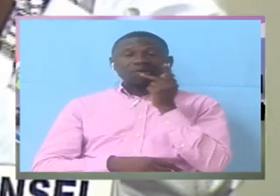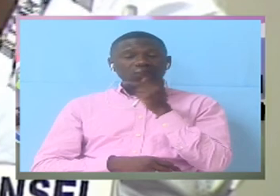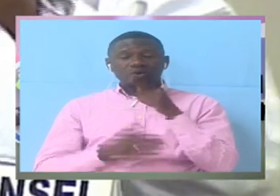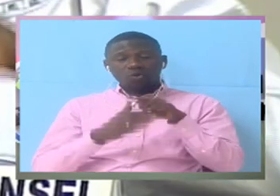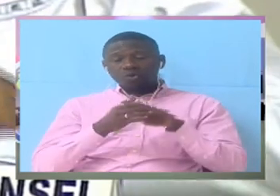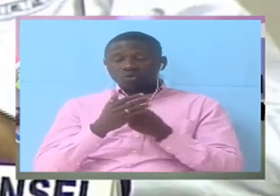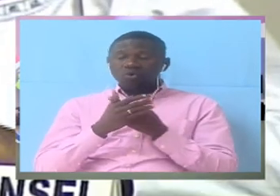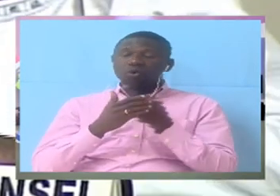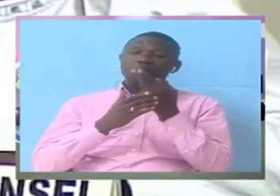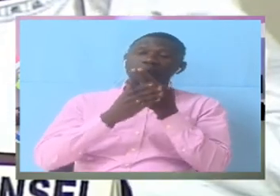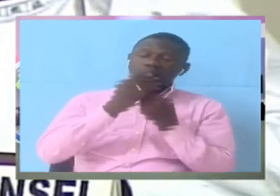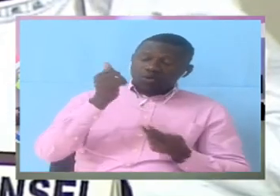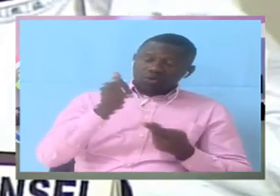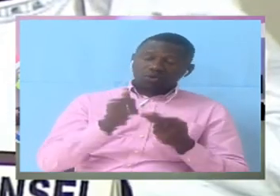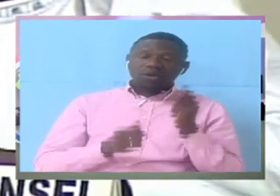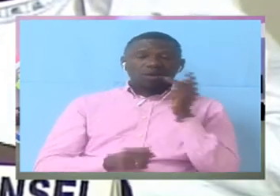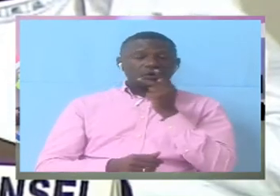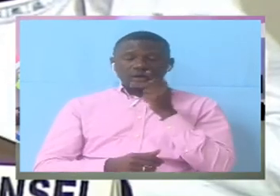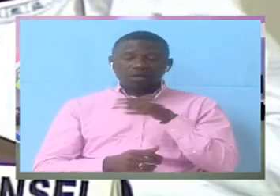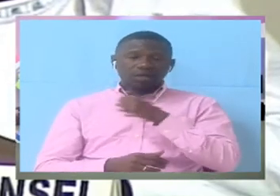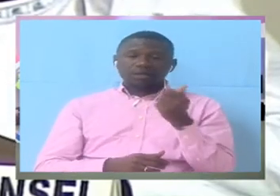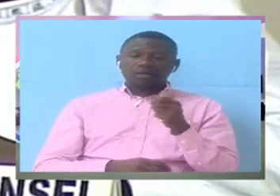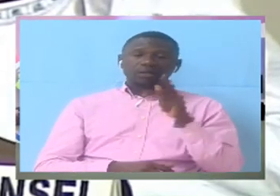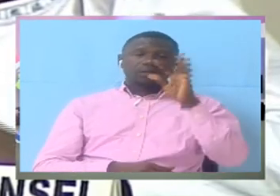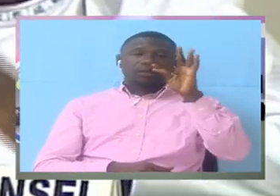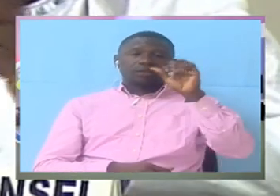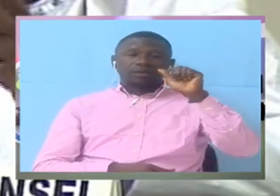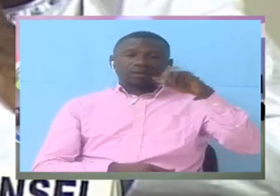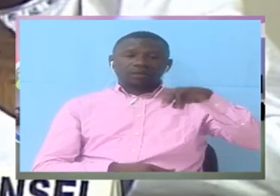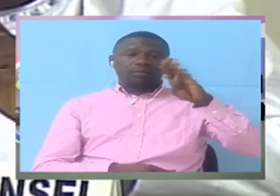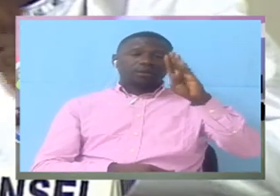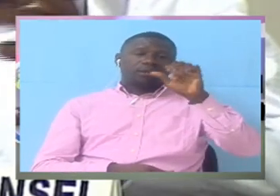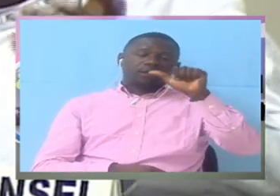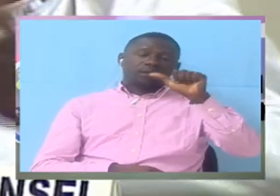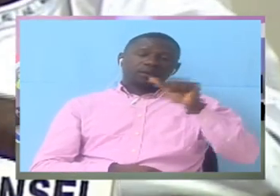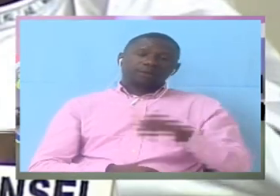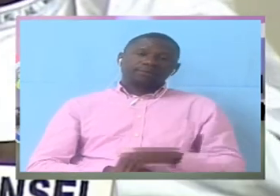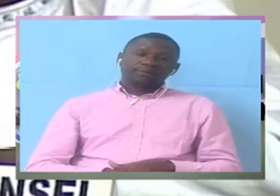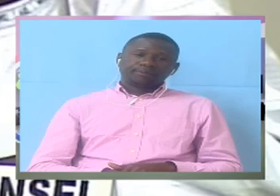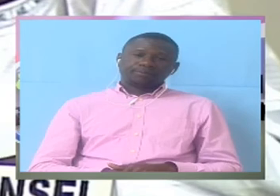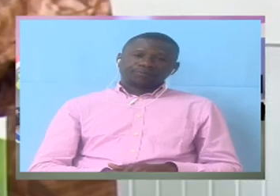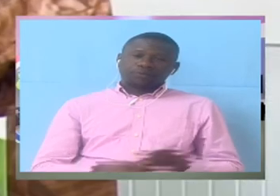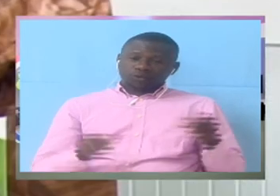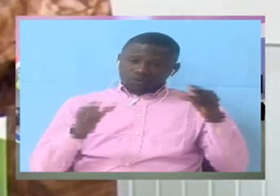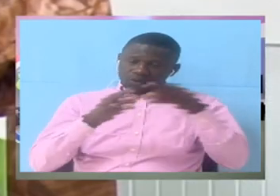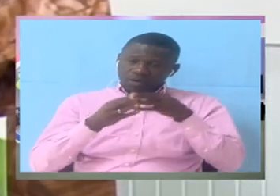and this place, and Tamba, whatever the name of the place, put